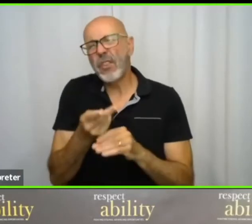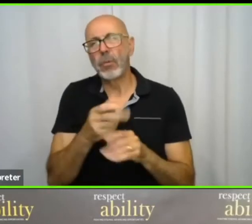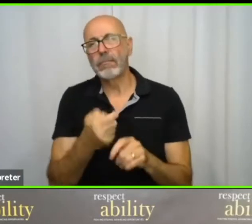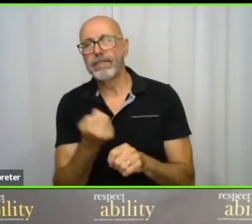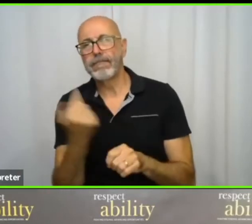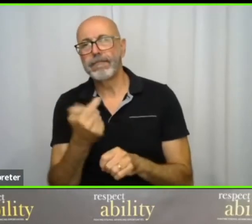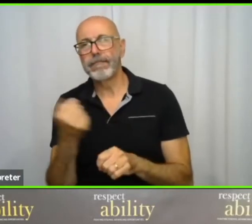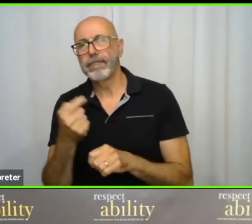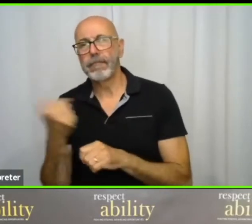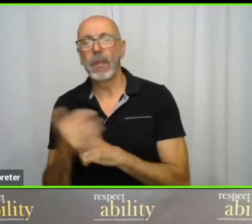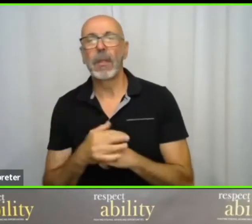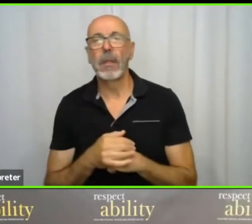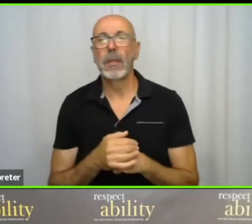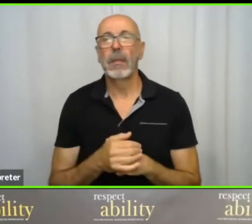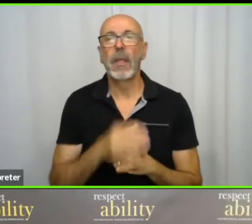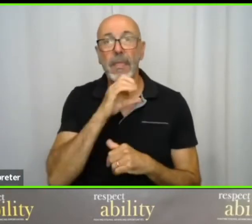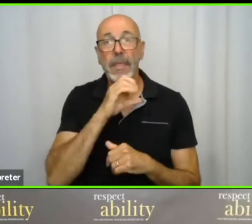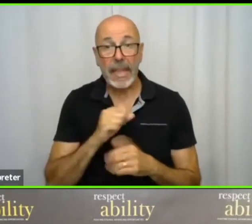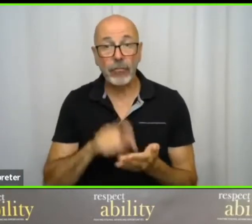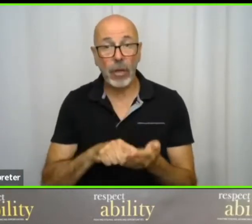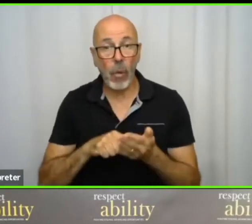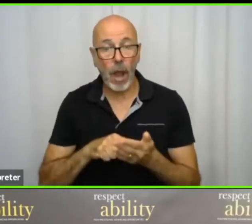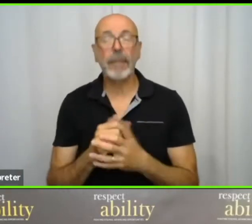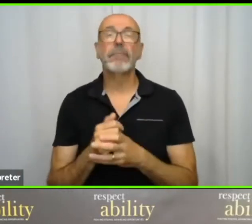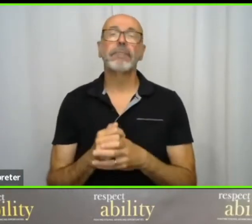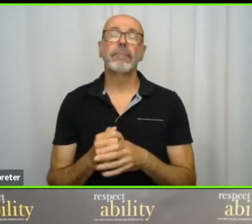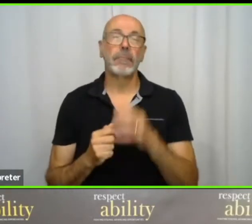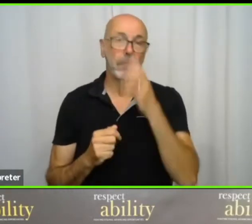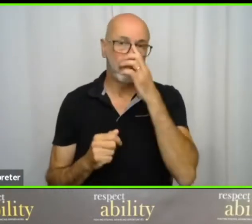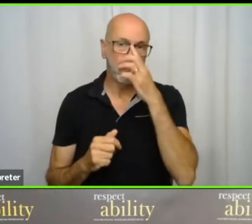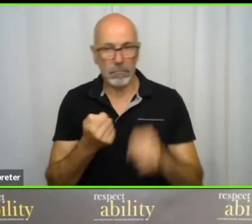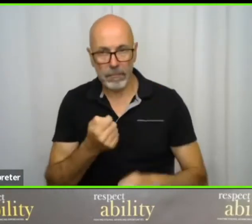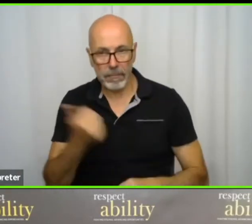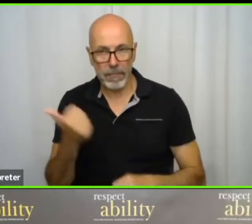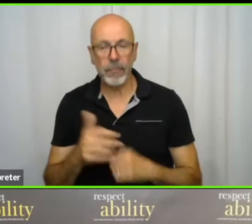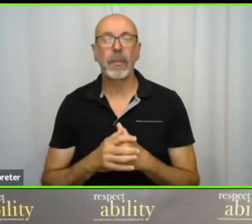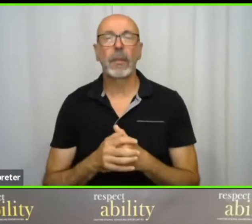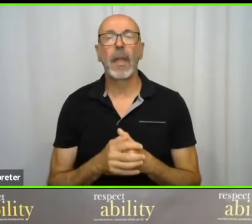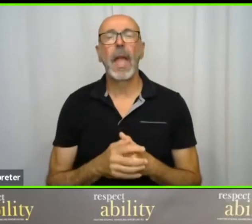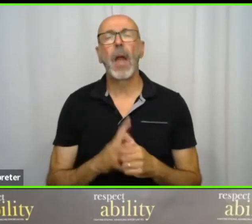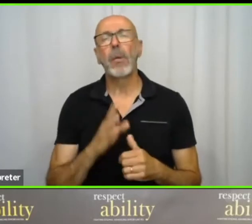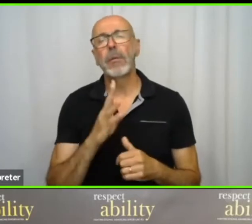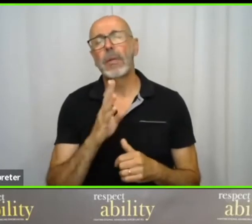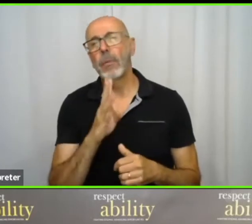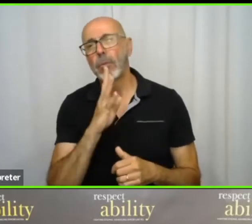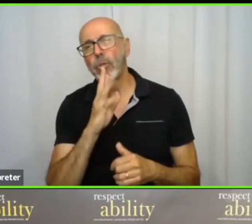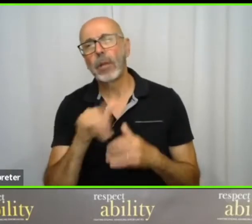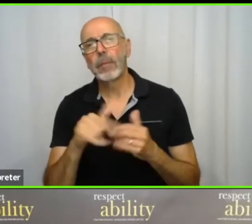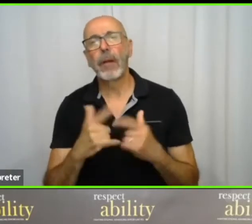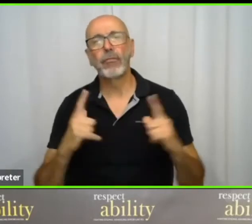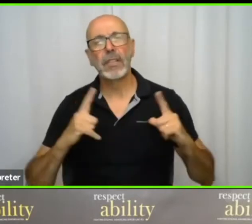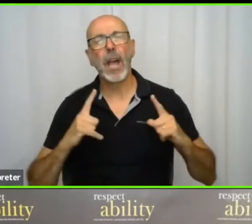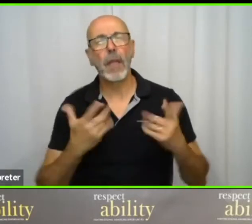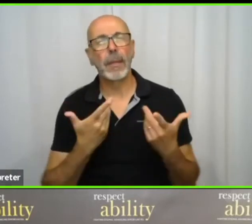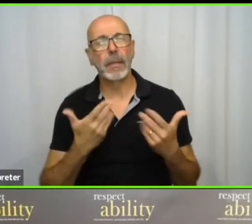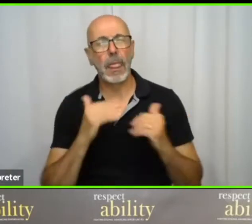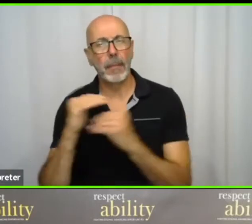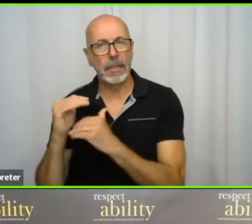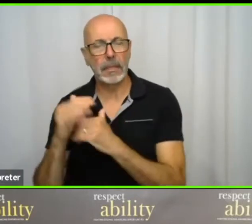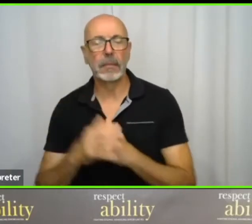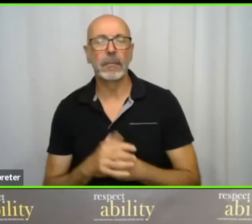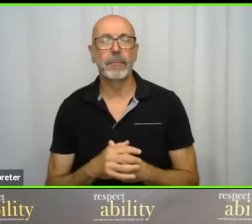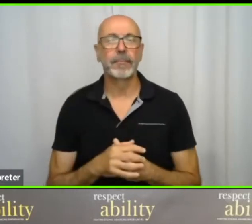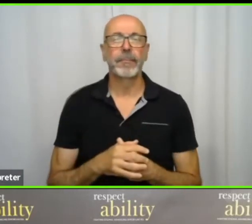requirement. And we were able to talk about lifting some of the retirement